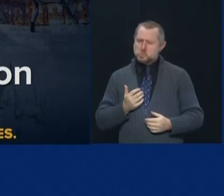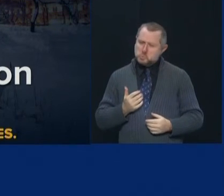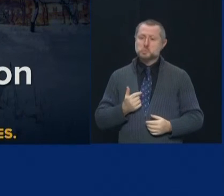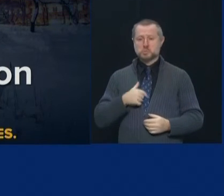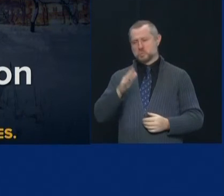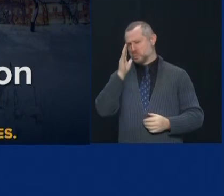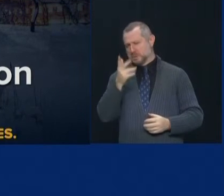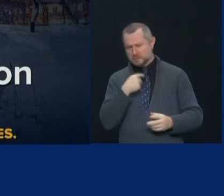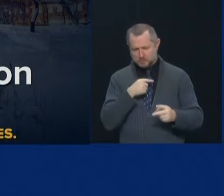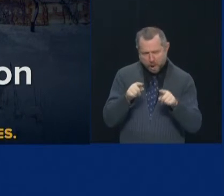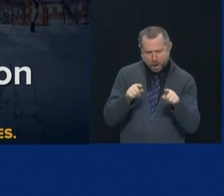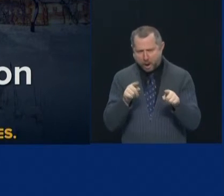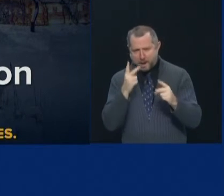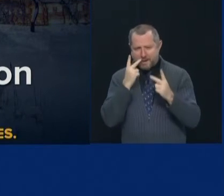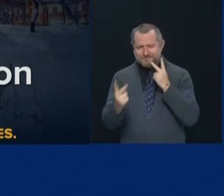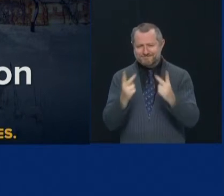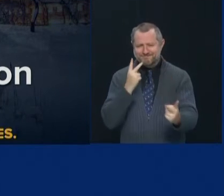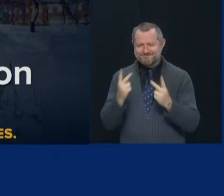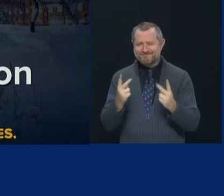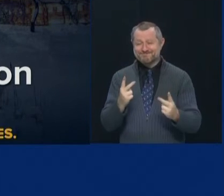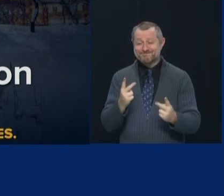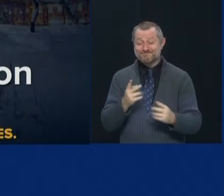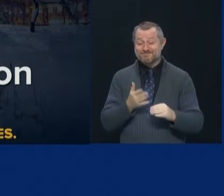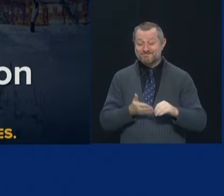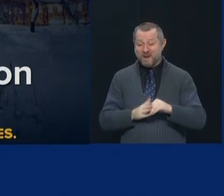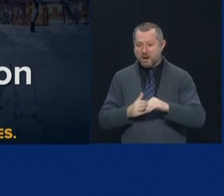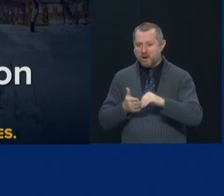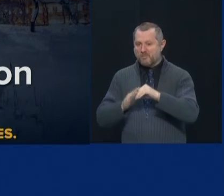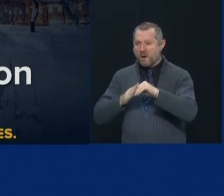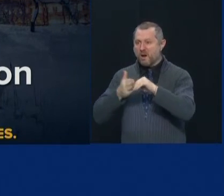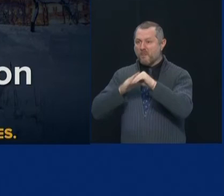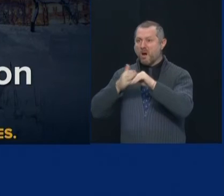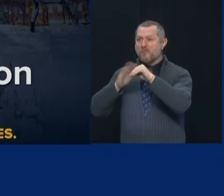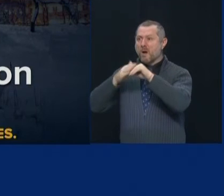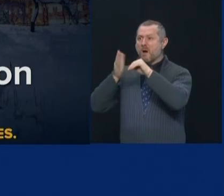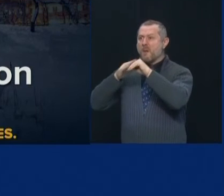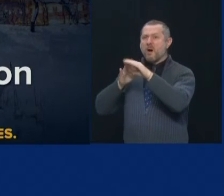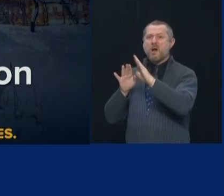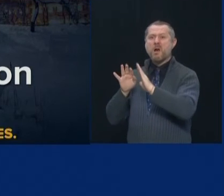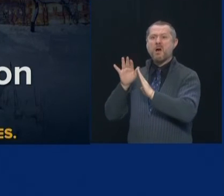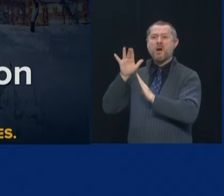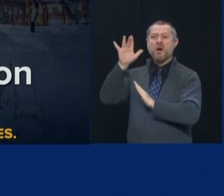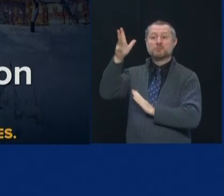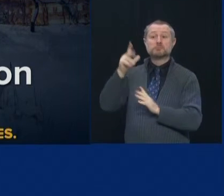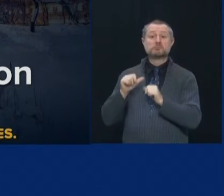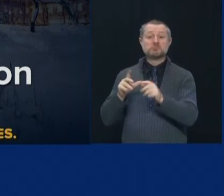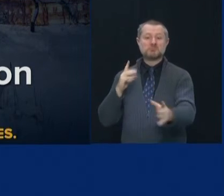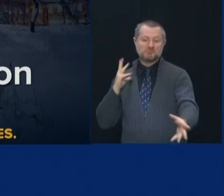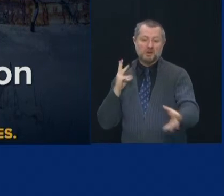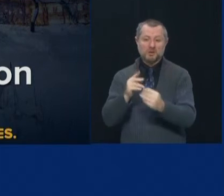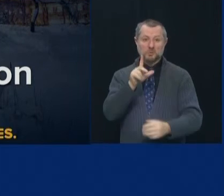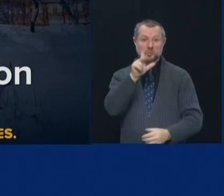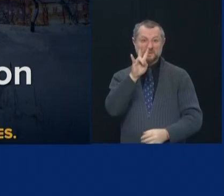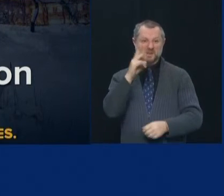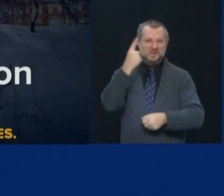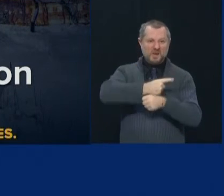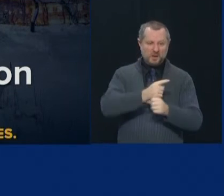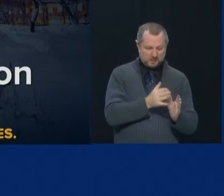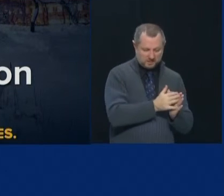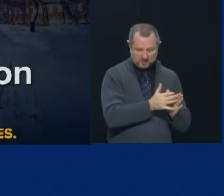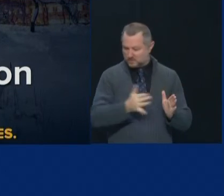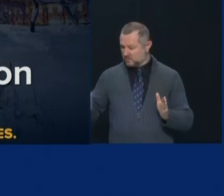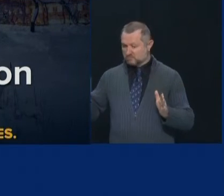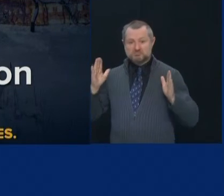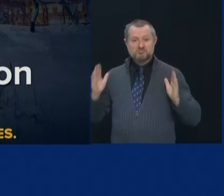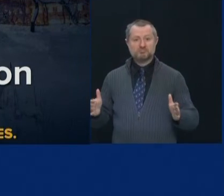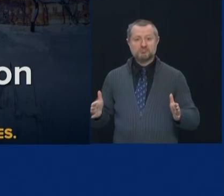increase continue all through the holidays. You'll see it